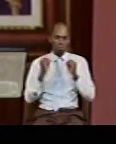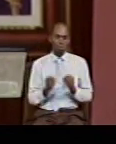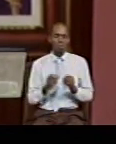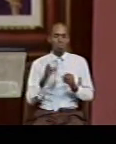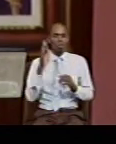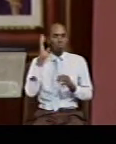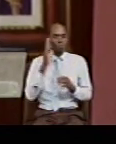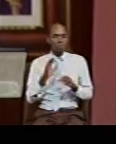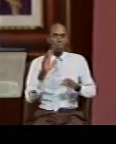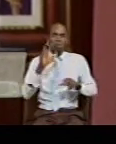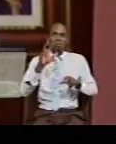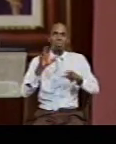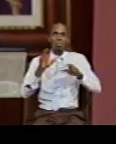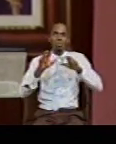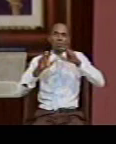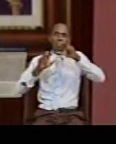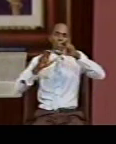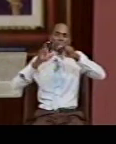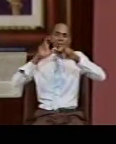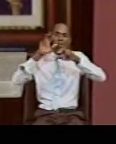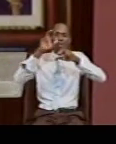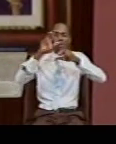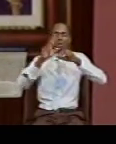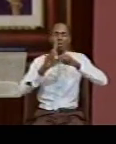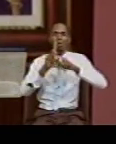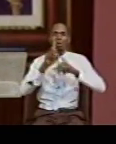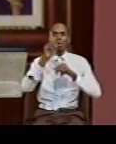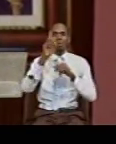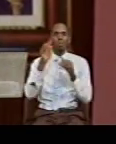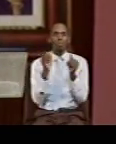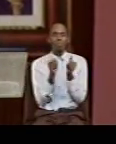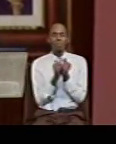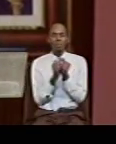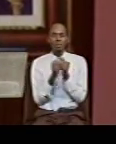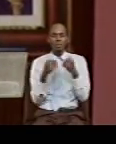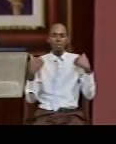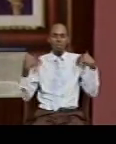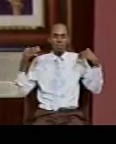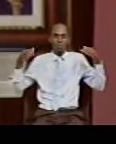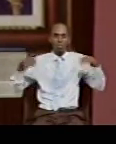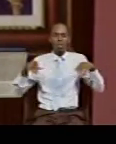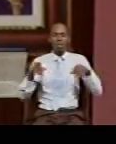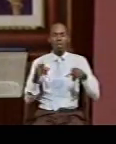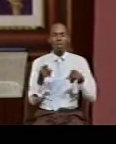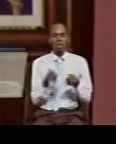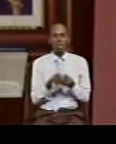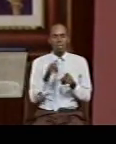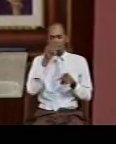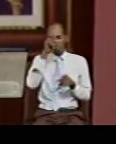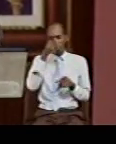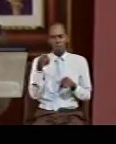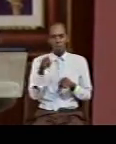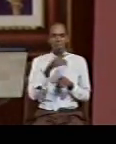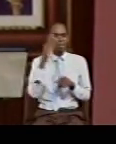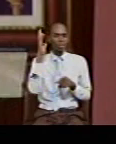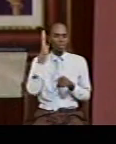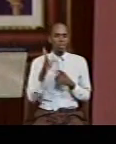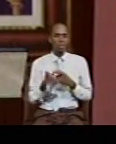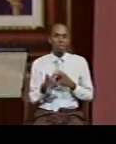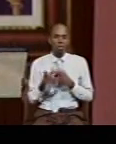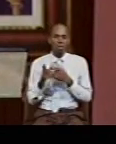up with wings as eagles. They shall run